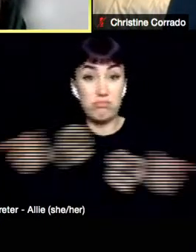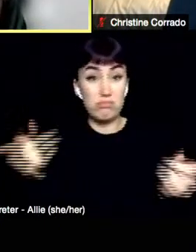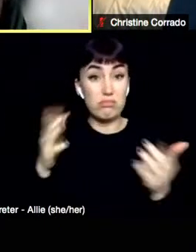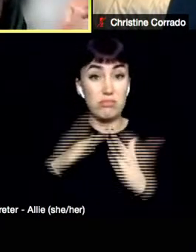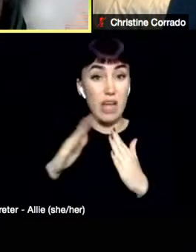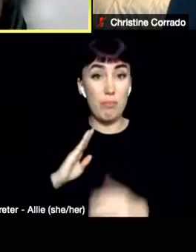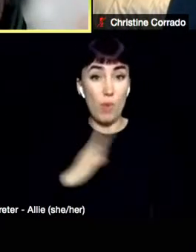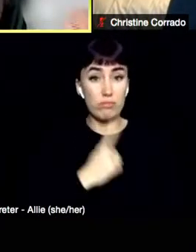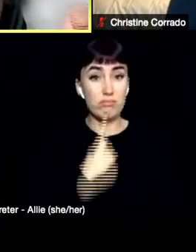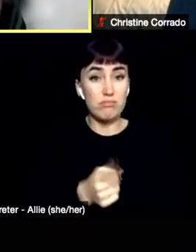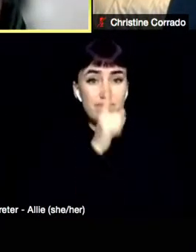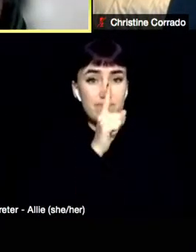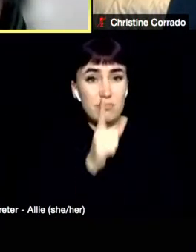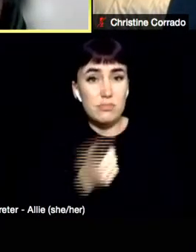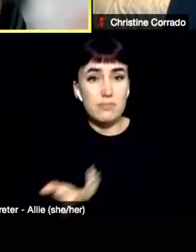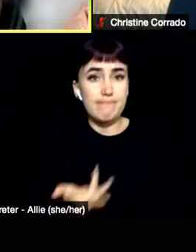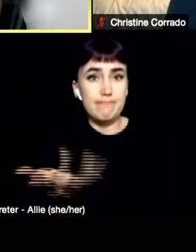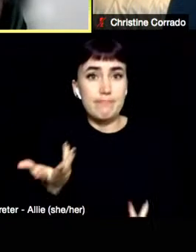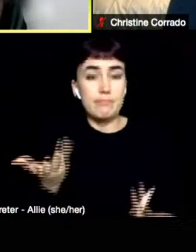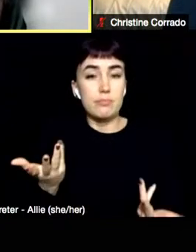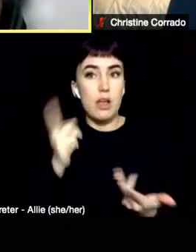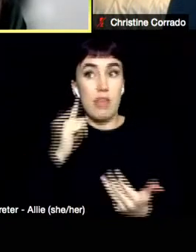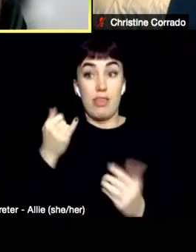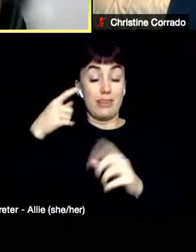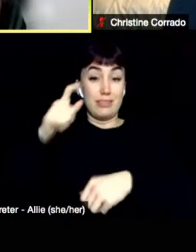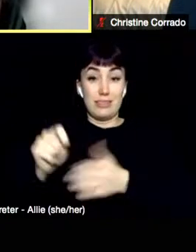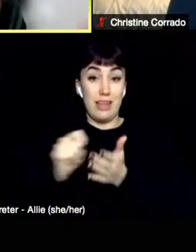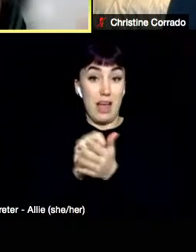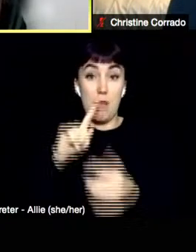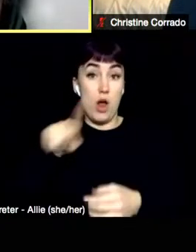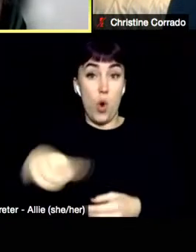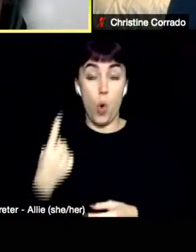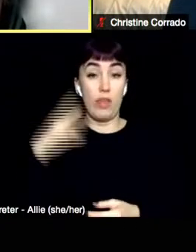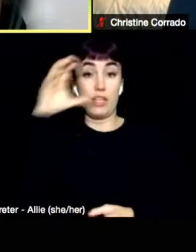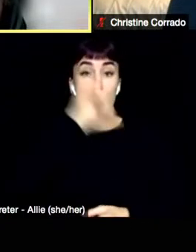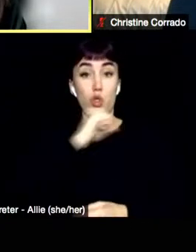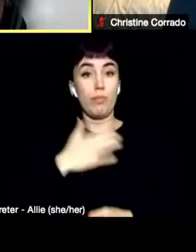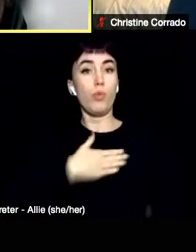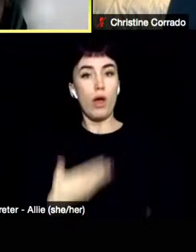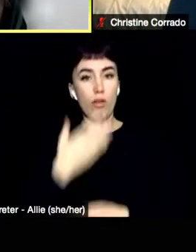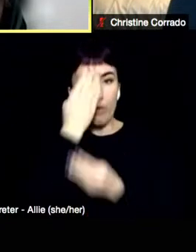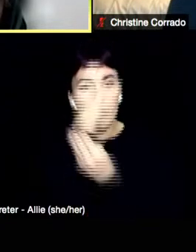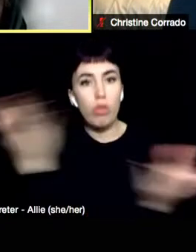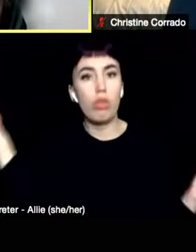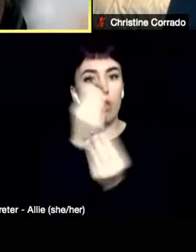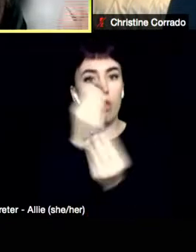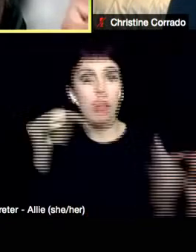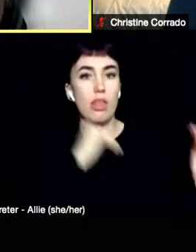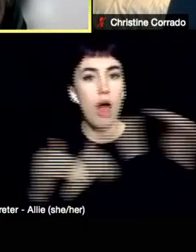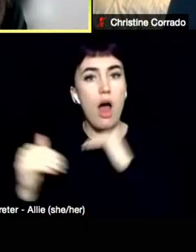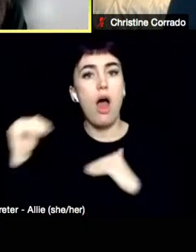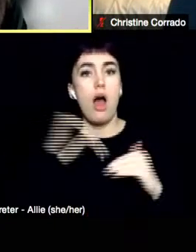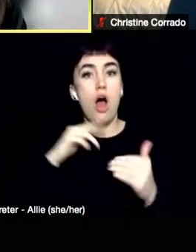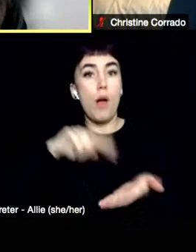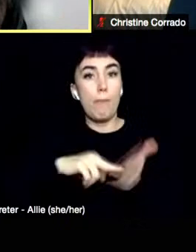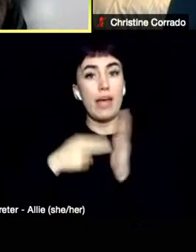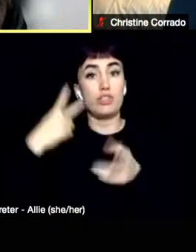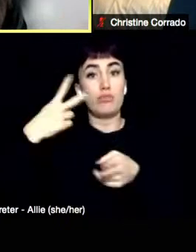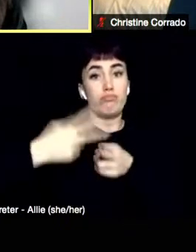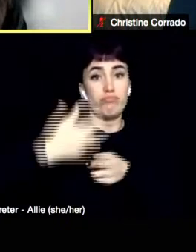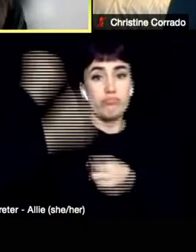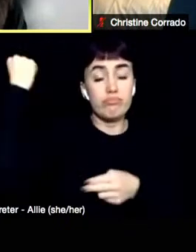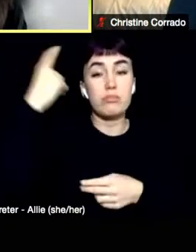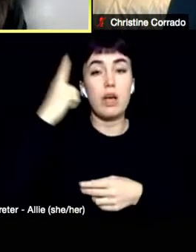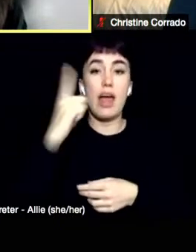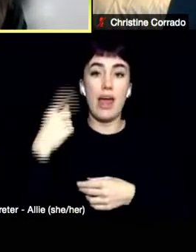nothing. And at this point, I can only assume that the willful spread of lies is not only meant to delegitimize me, but to inflict emotional